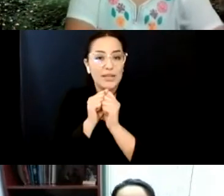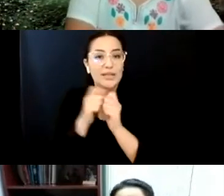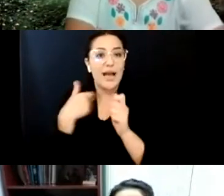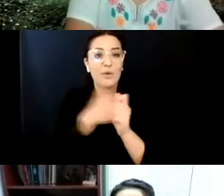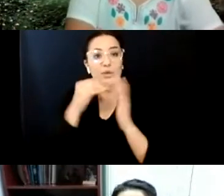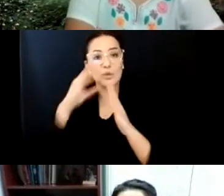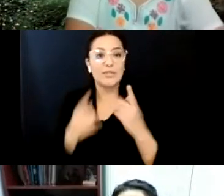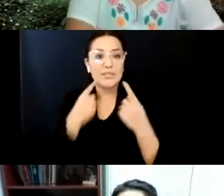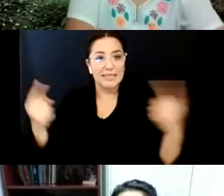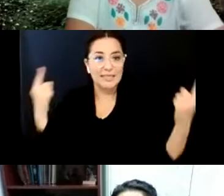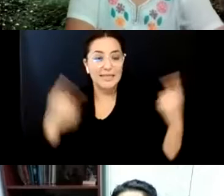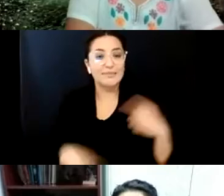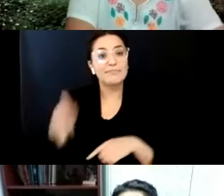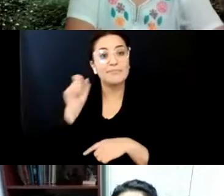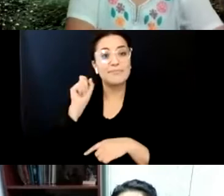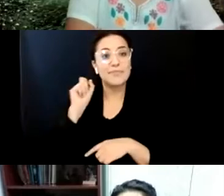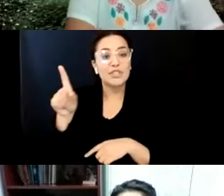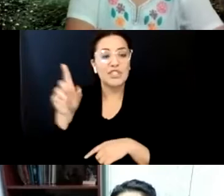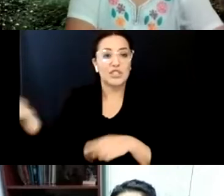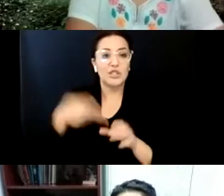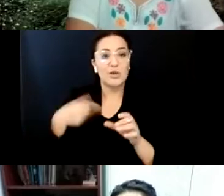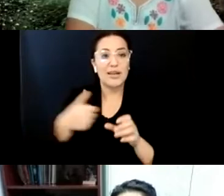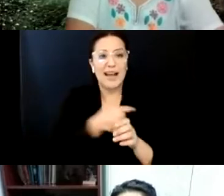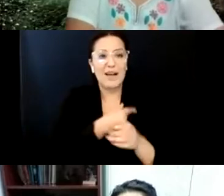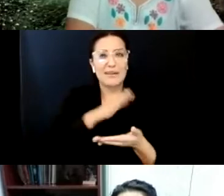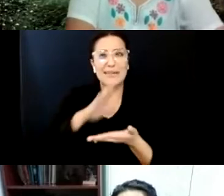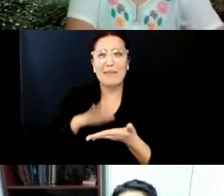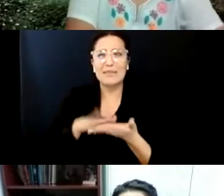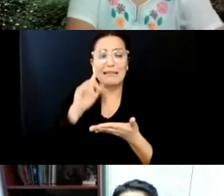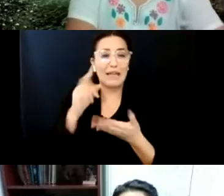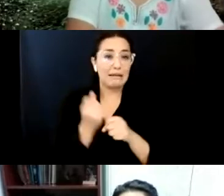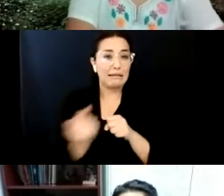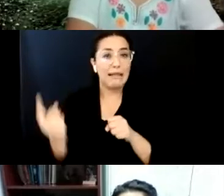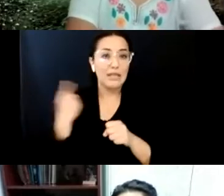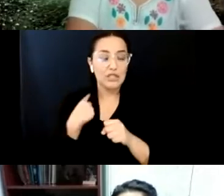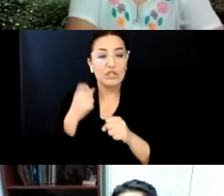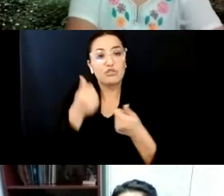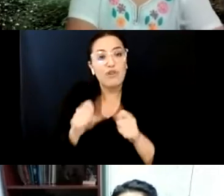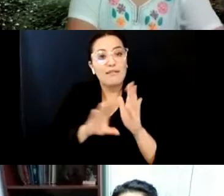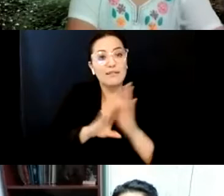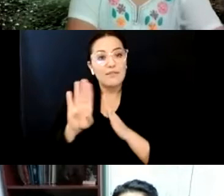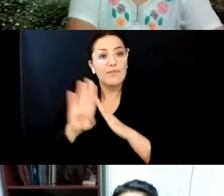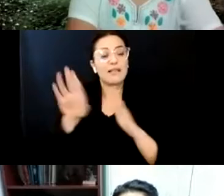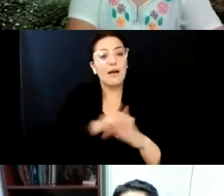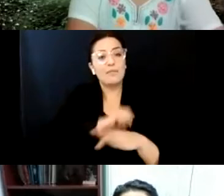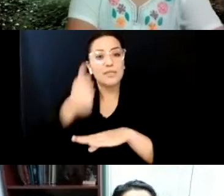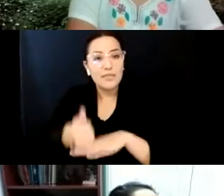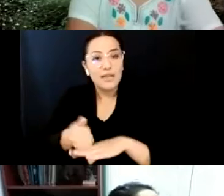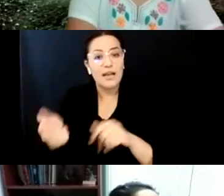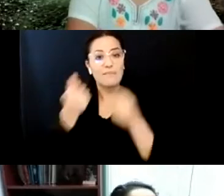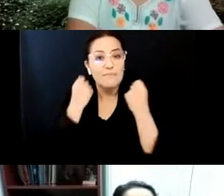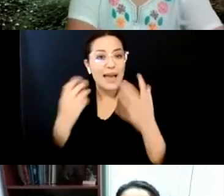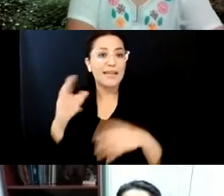Success. Dr. Bocanegra joined our campus almost a year ago in her role to develop, implement, and support innovative